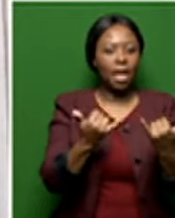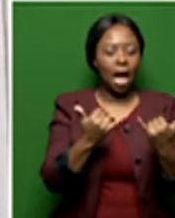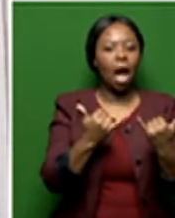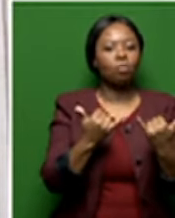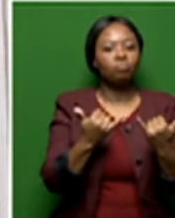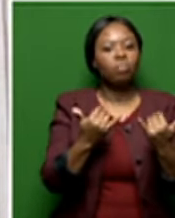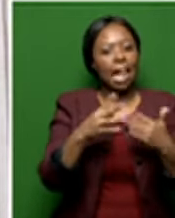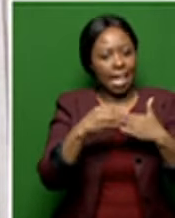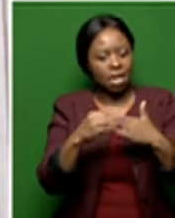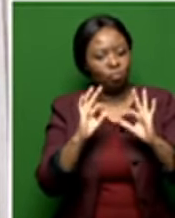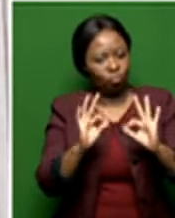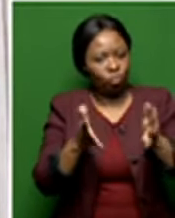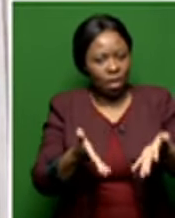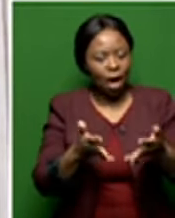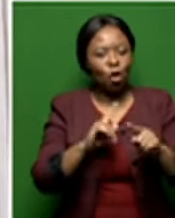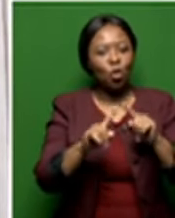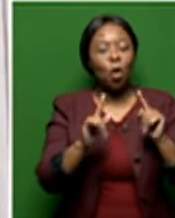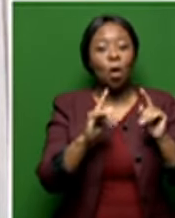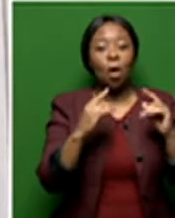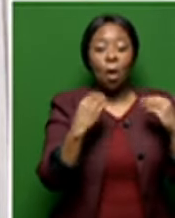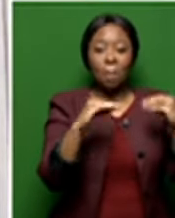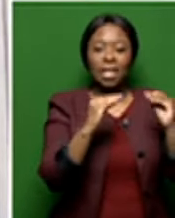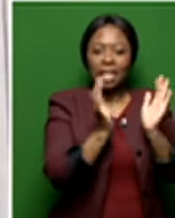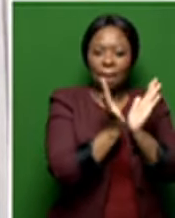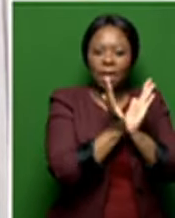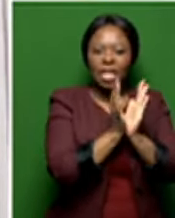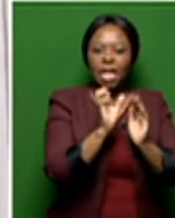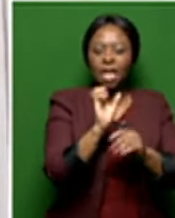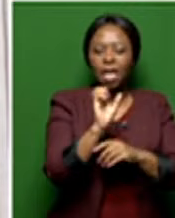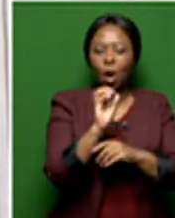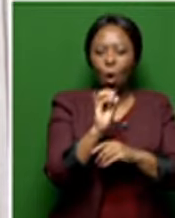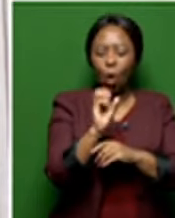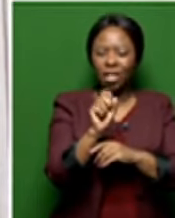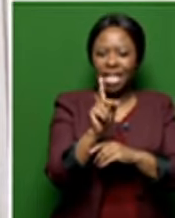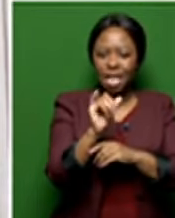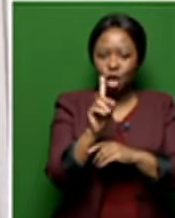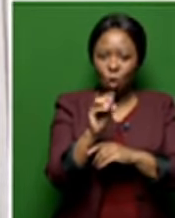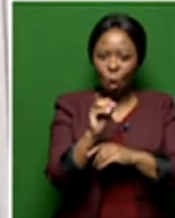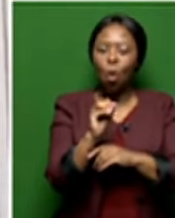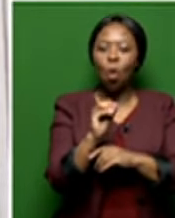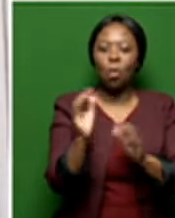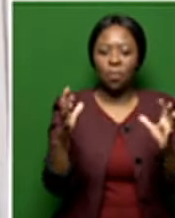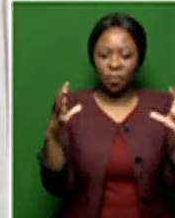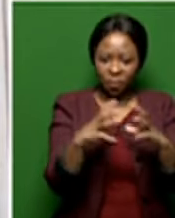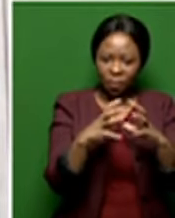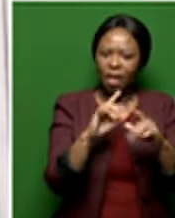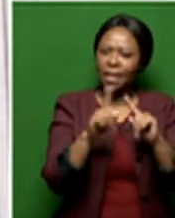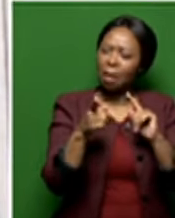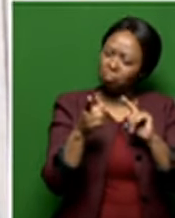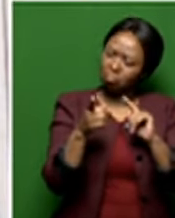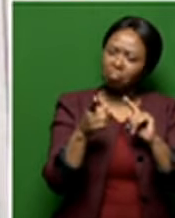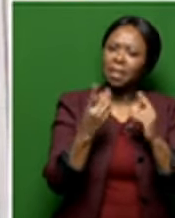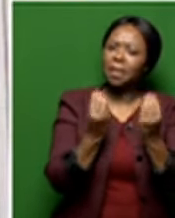are today. So in a business meeting with Oskide, who was visiting in the house, and he saw an open